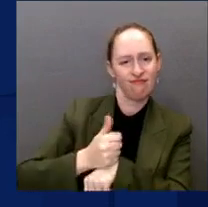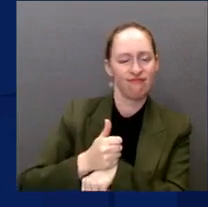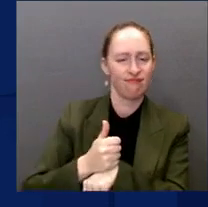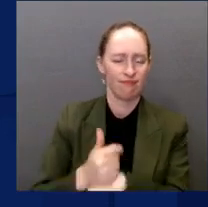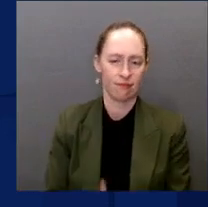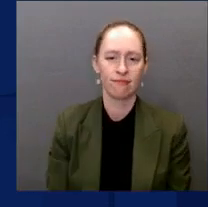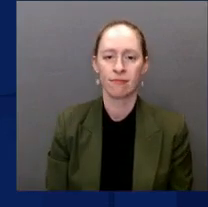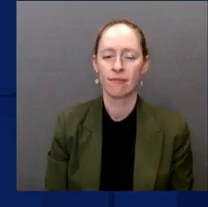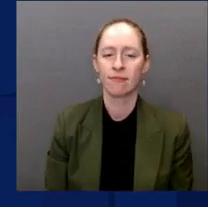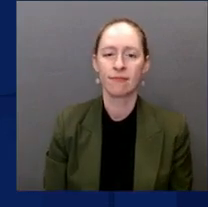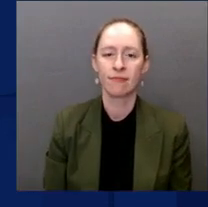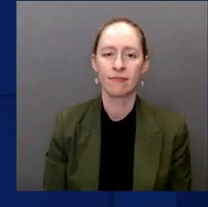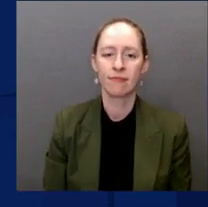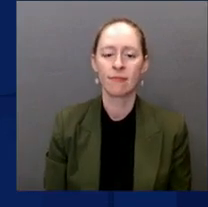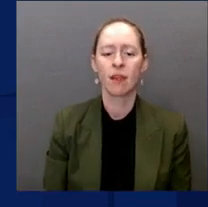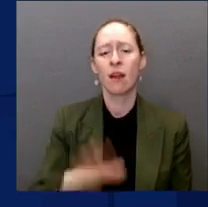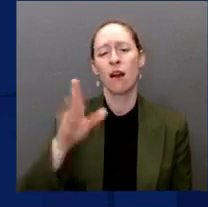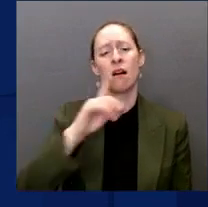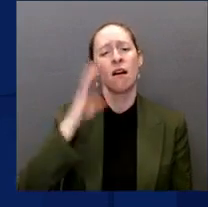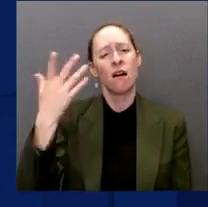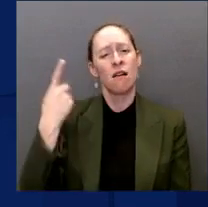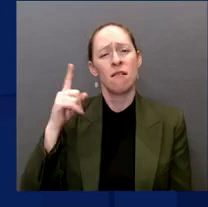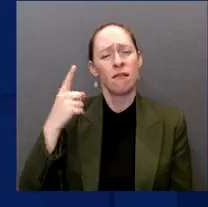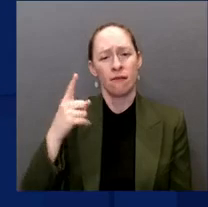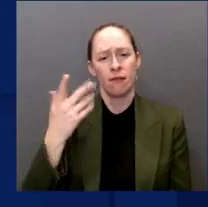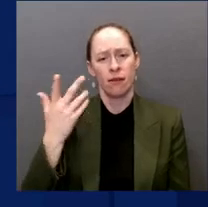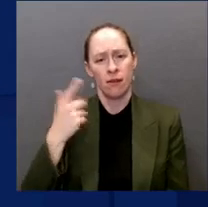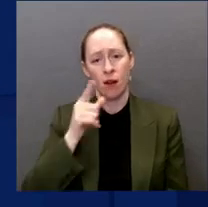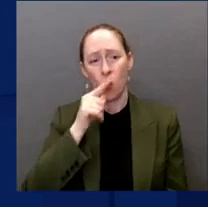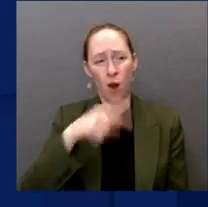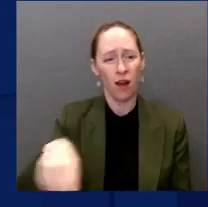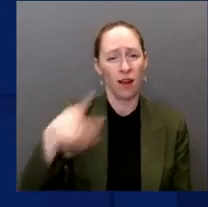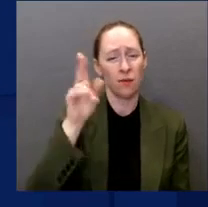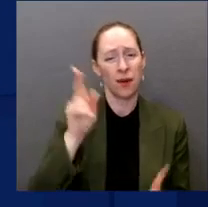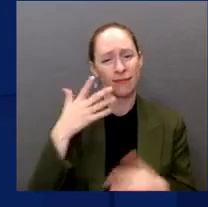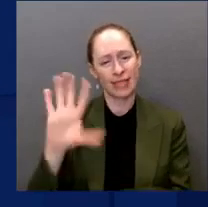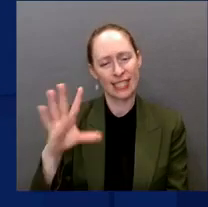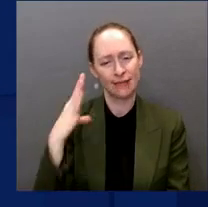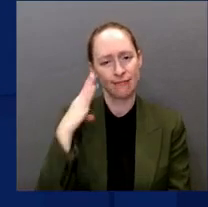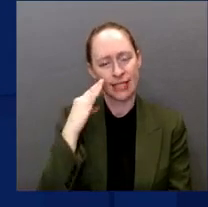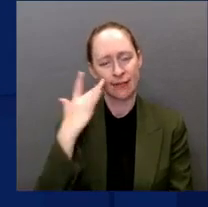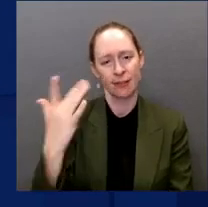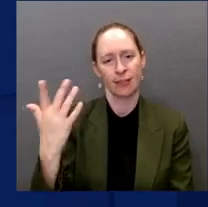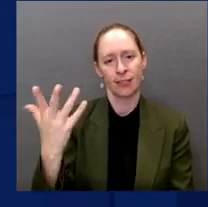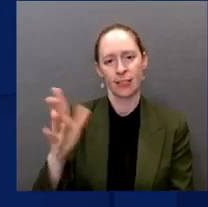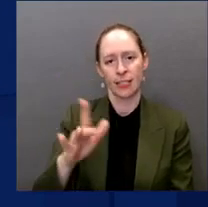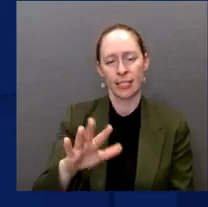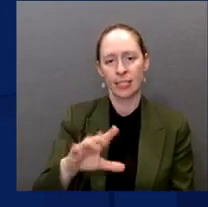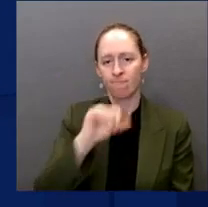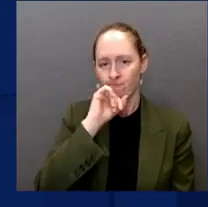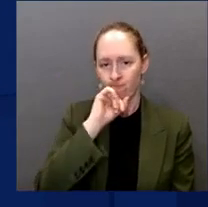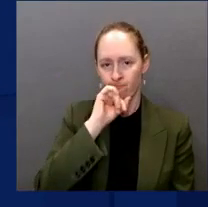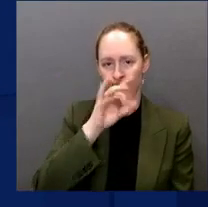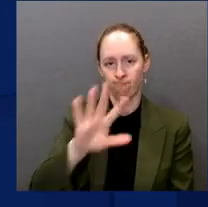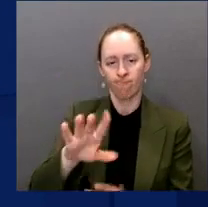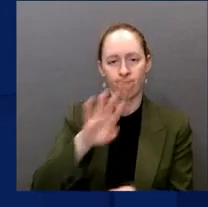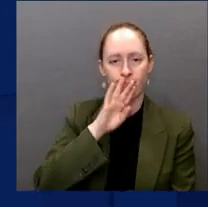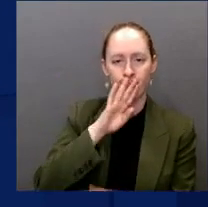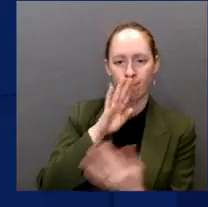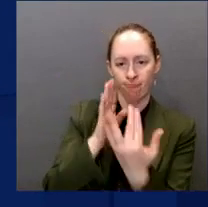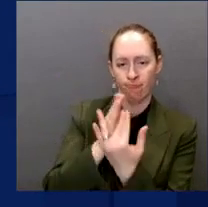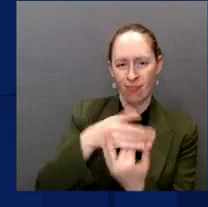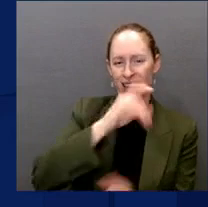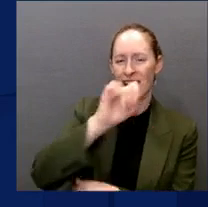heard and included in the design of equitable policy solutions. This conference represents an